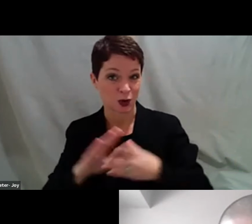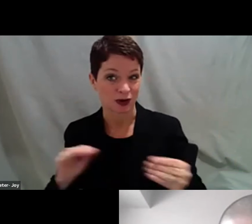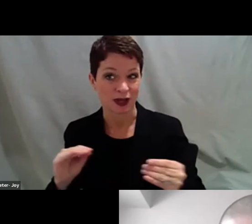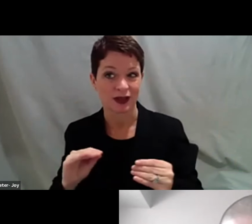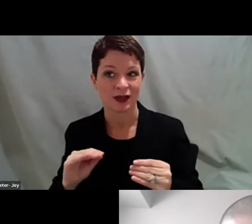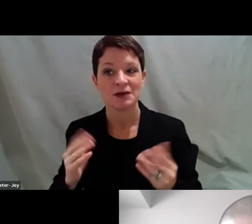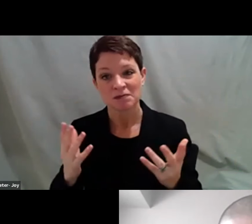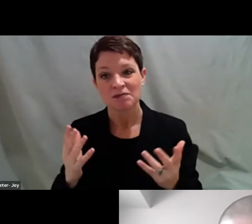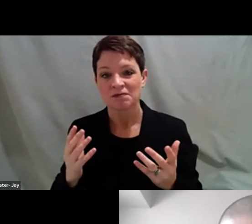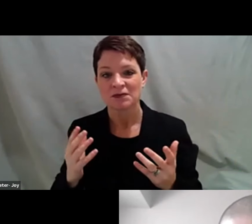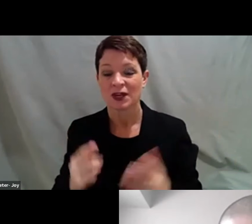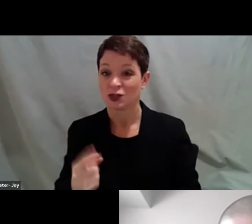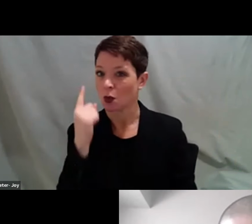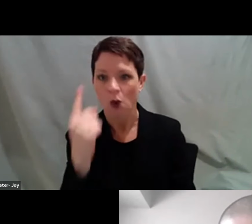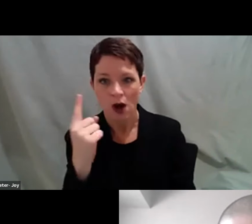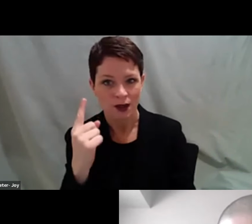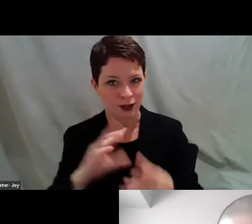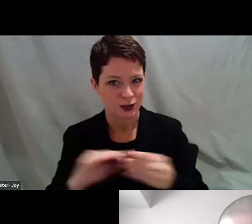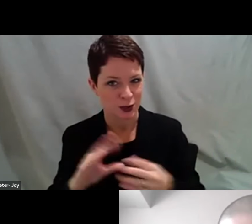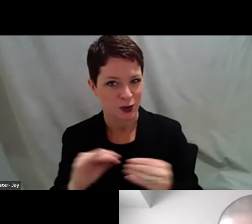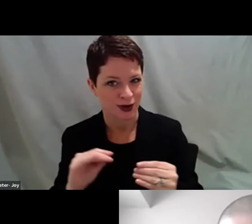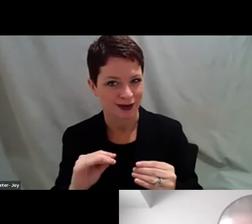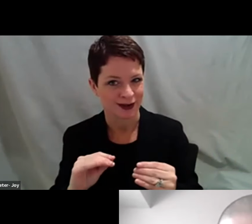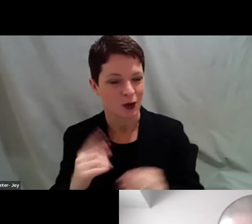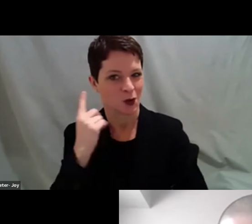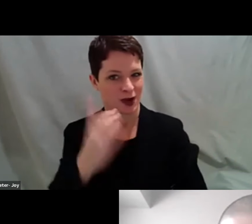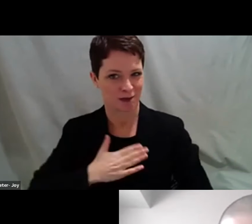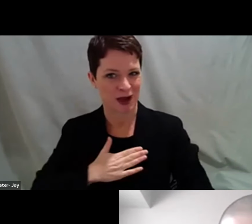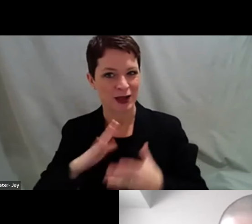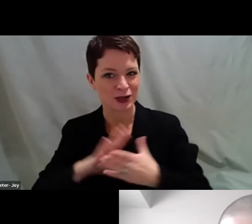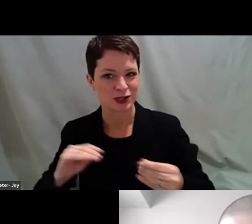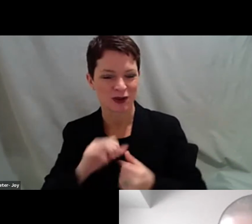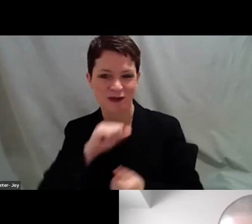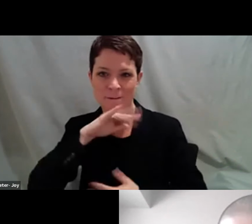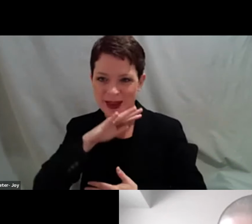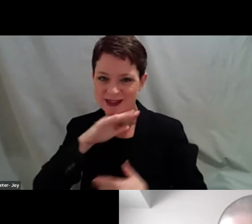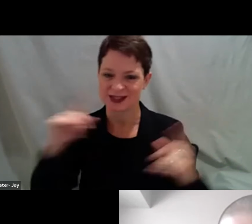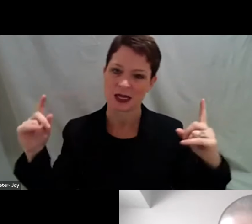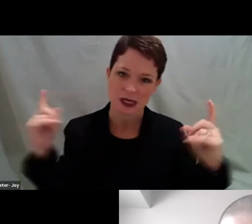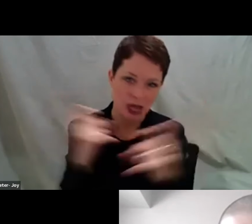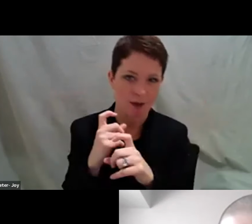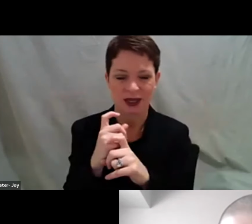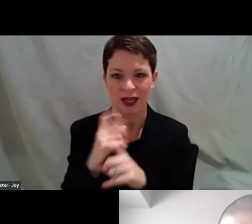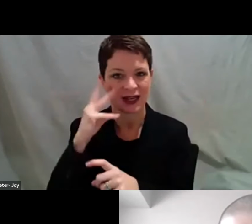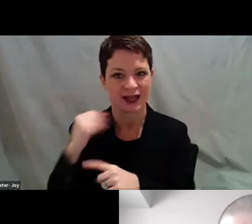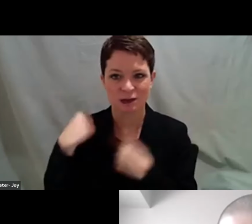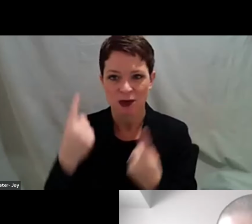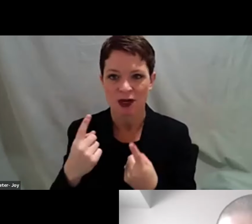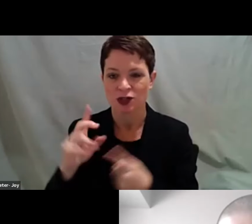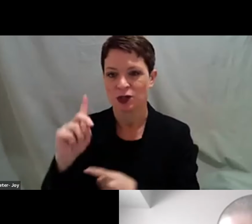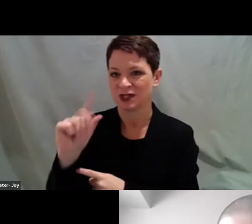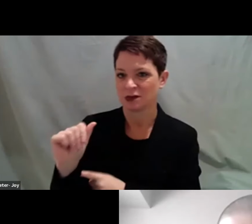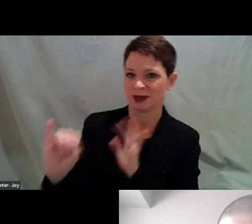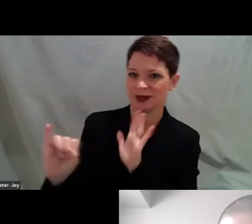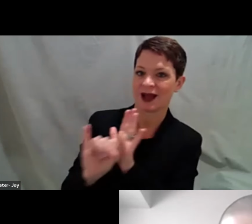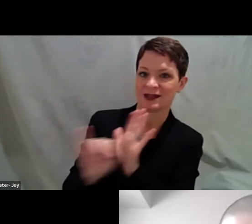course, just one story of a messy, complicated journey to disability identity.